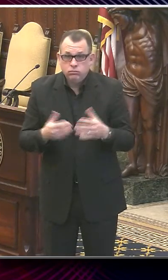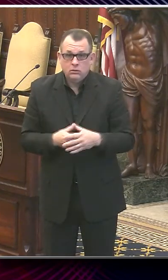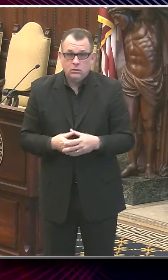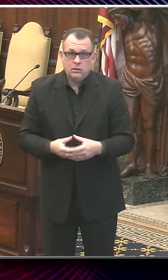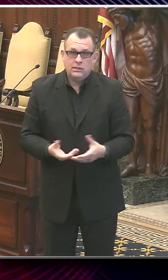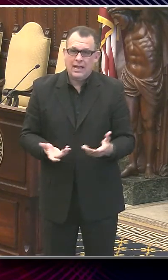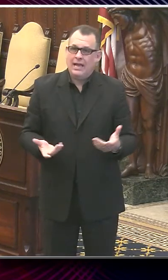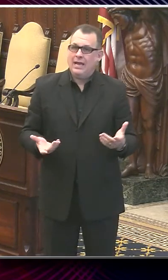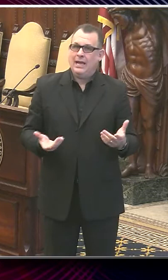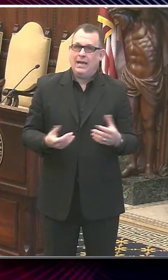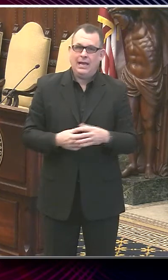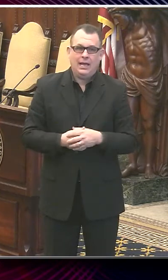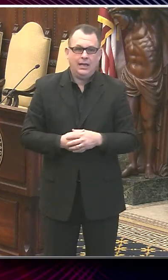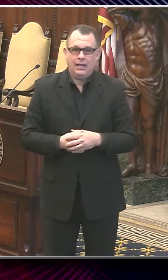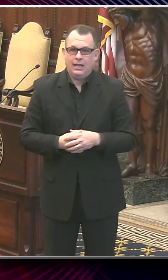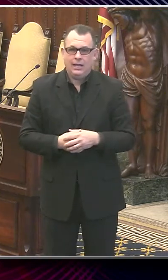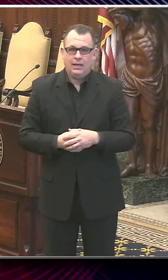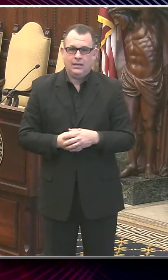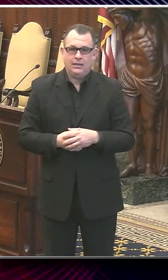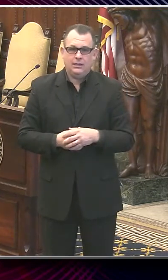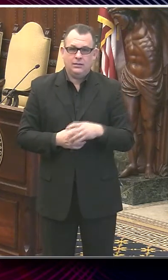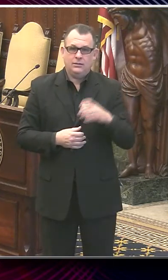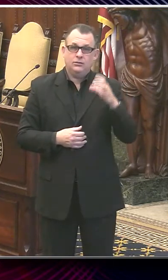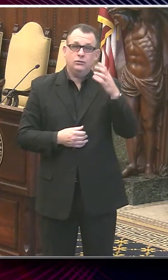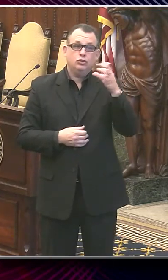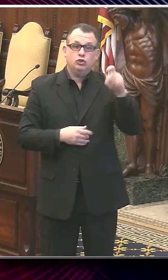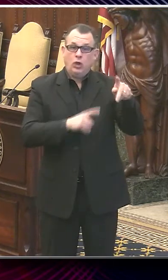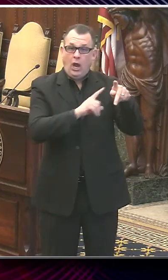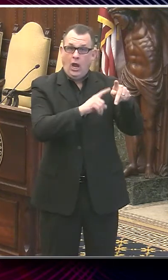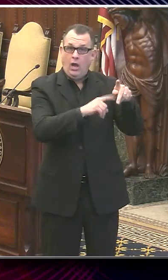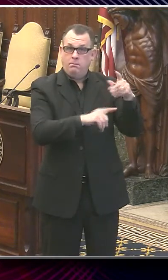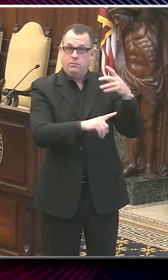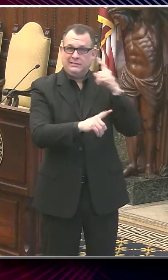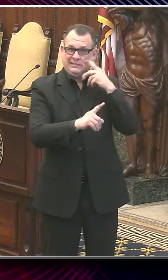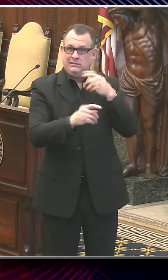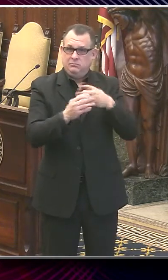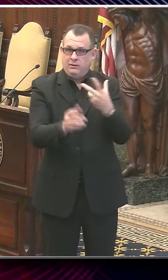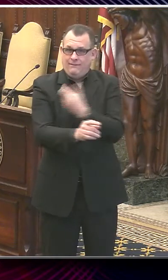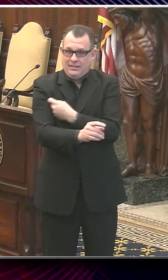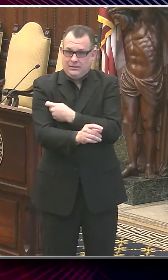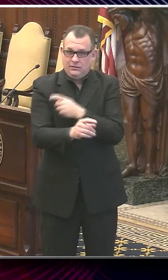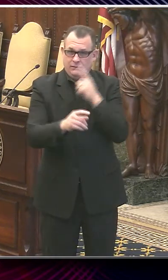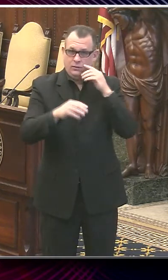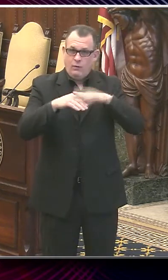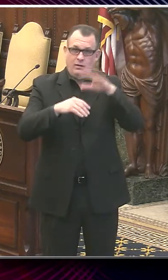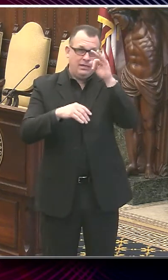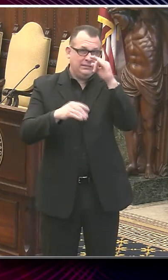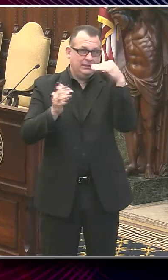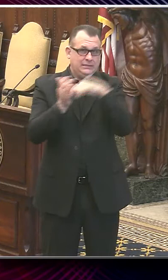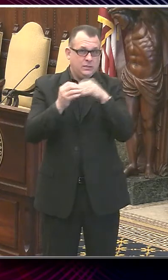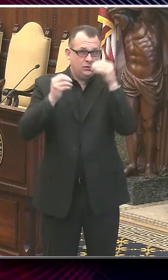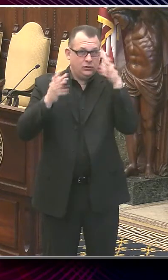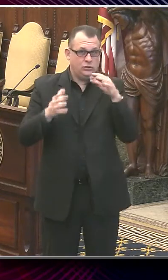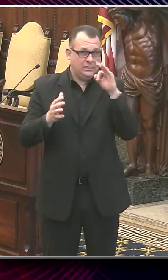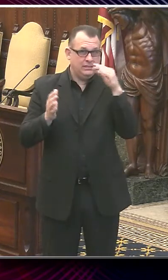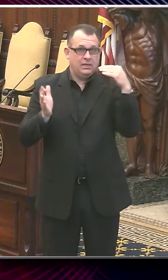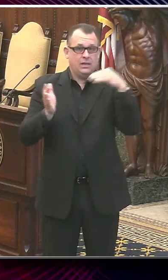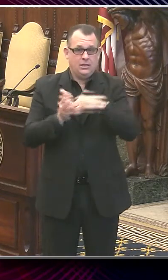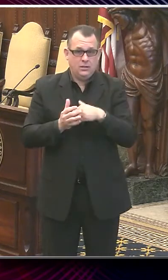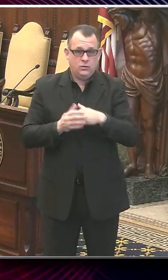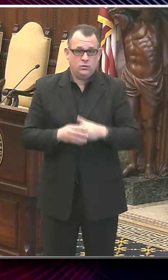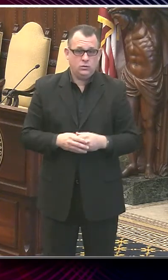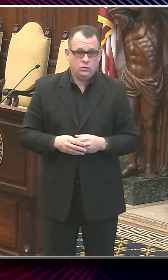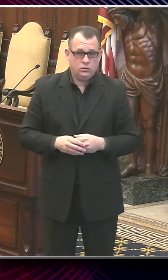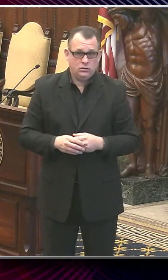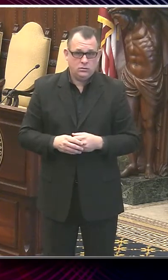the CHOP has vaccinated more than 19,000 teachers, and the teachers, I